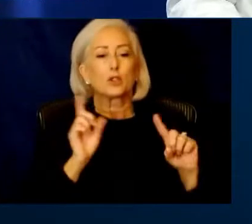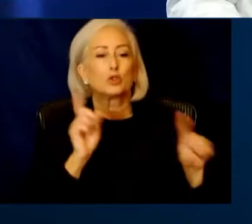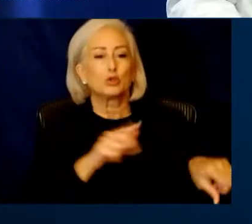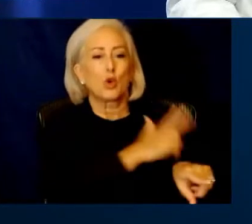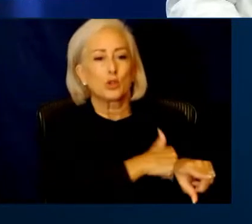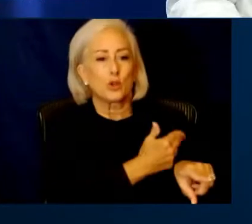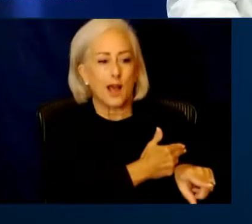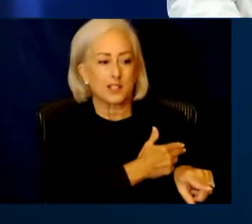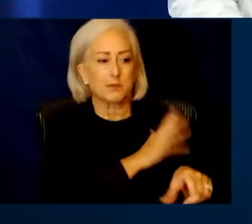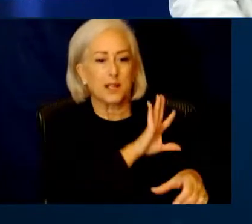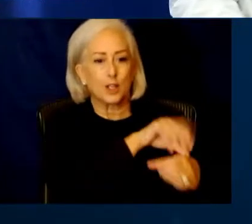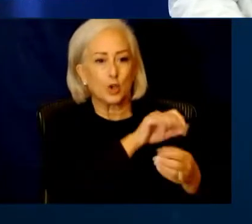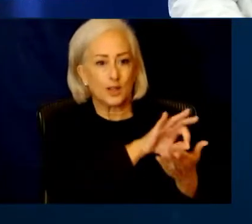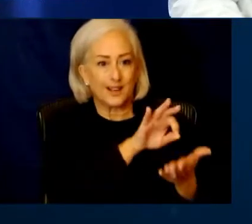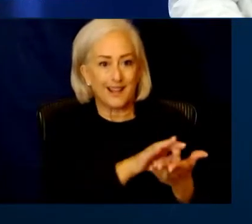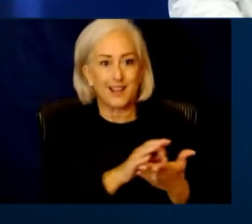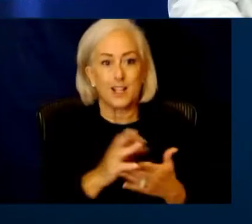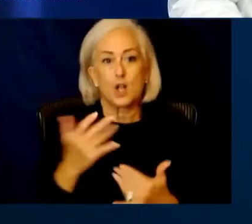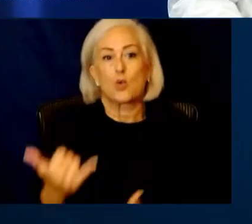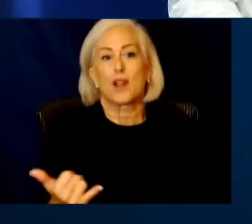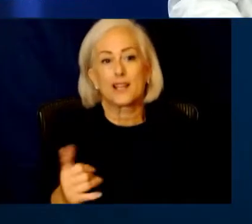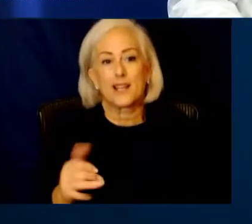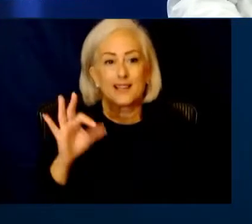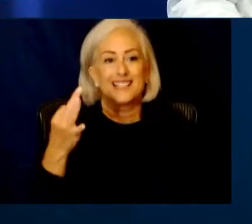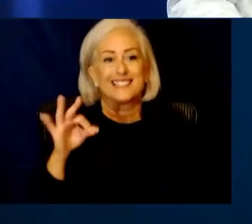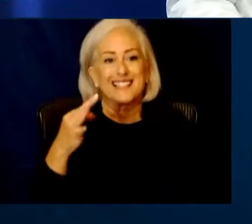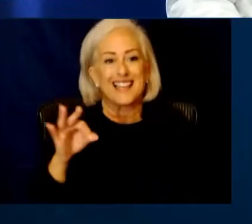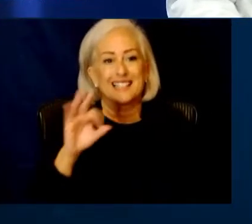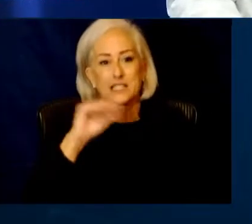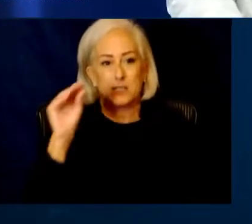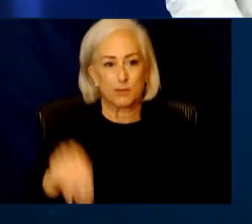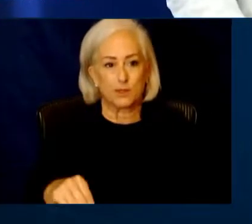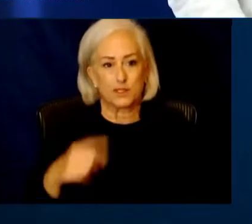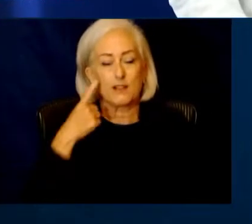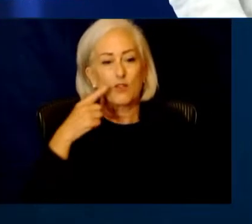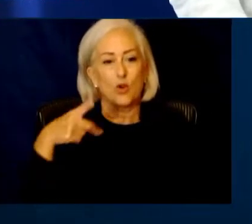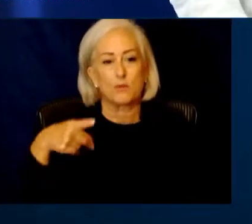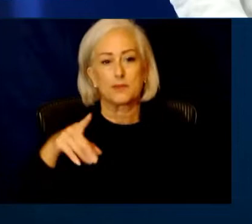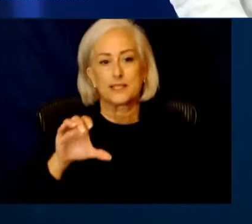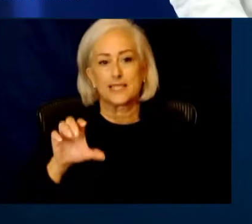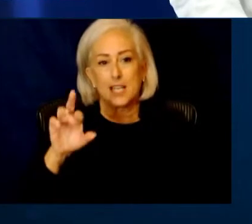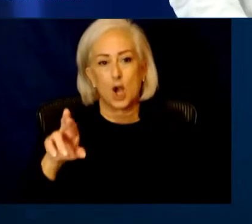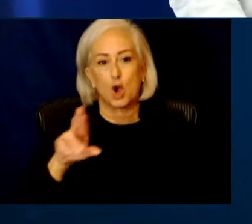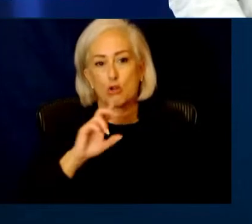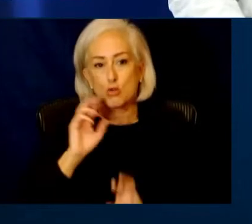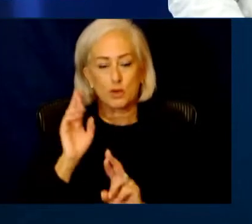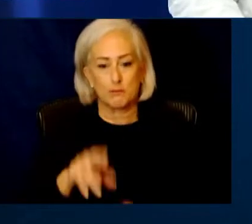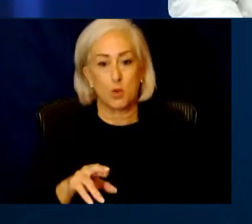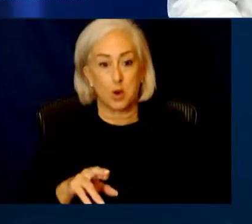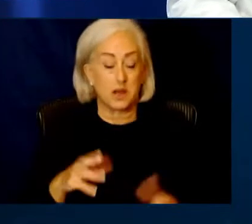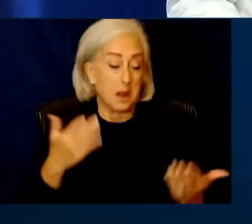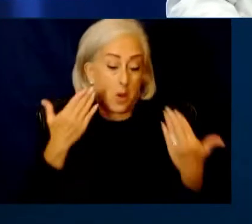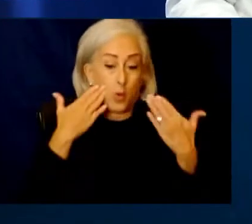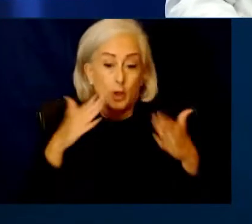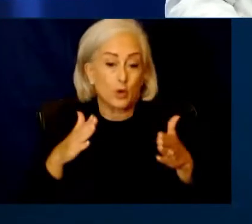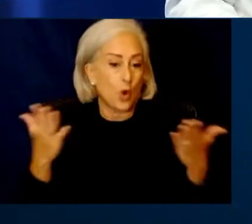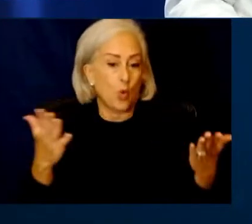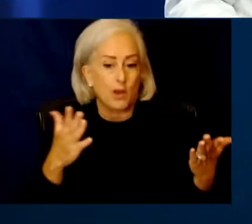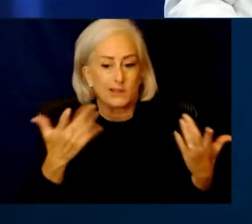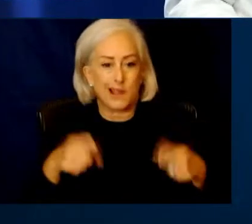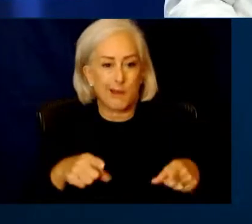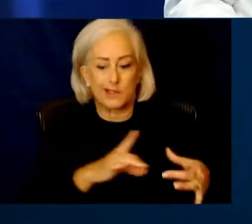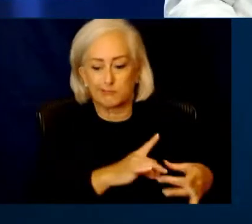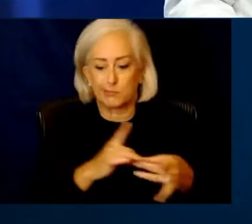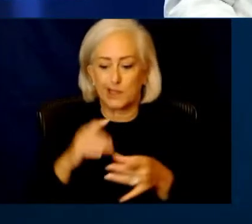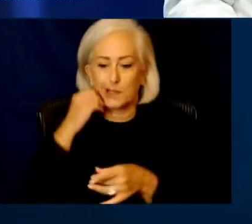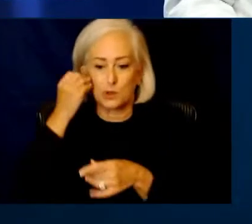It's 19% on PCR swabs that are reported. I have no idea what's going on at home tests, and we know that at home tests are probably